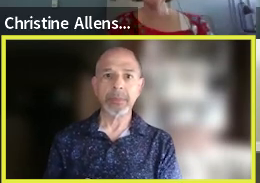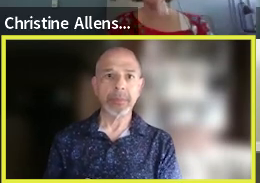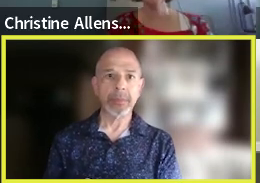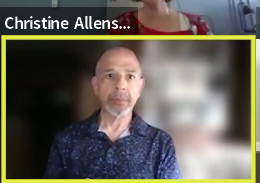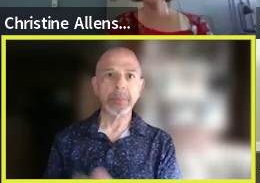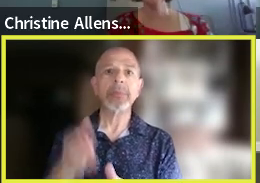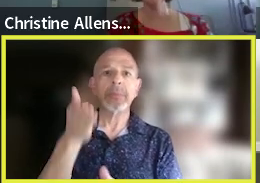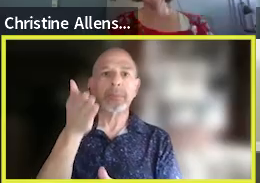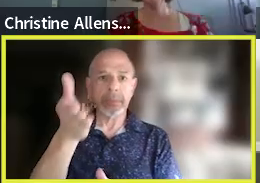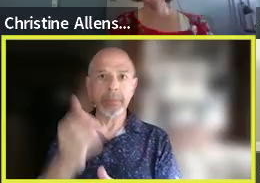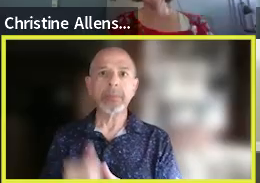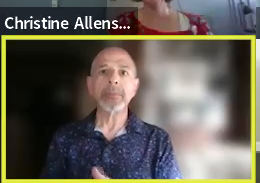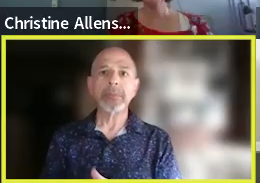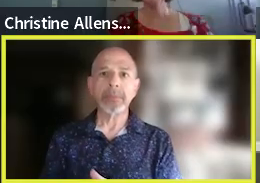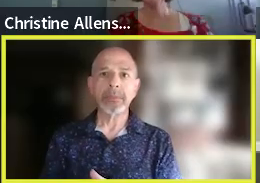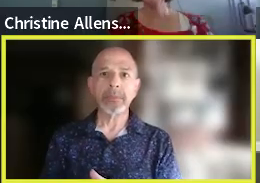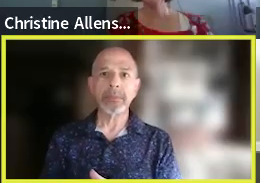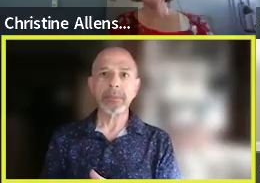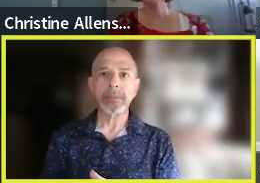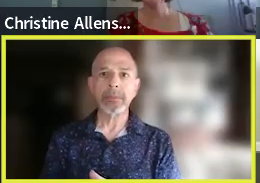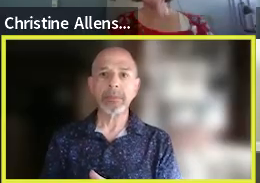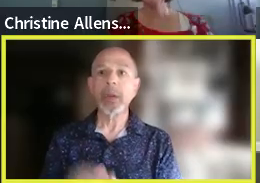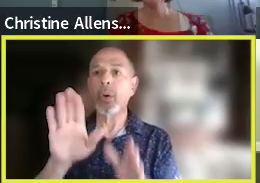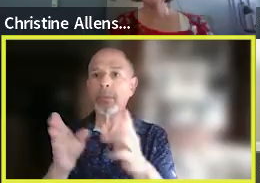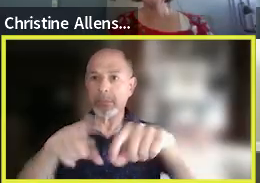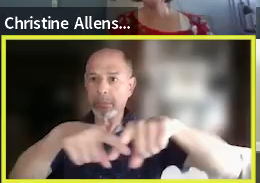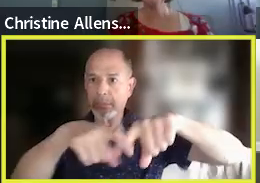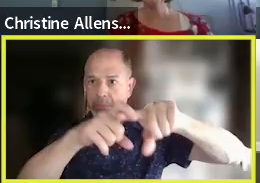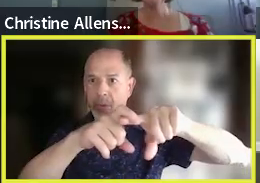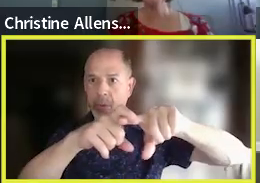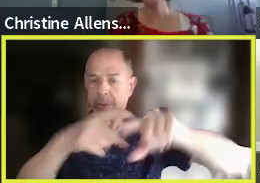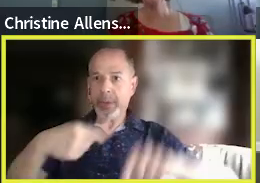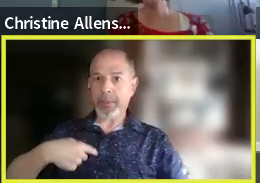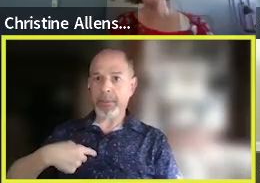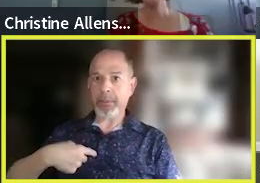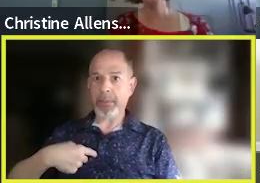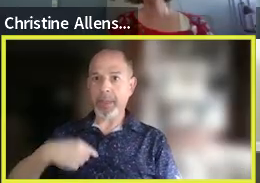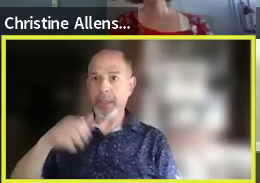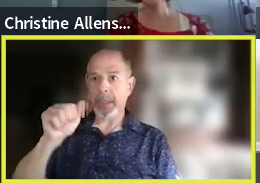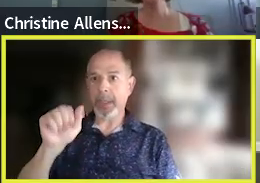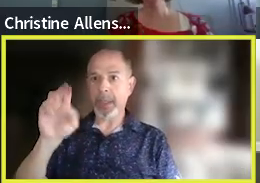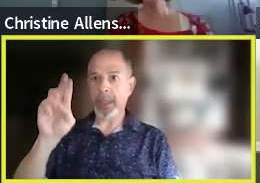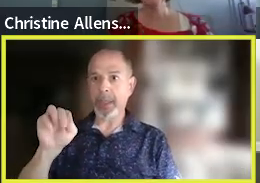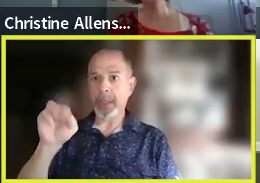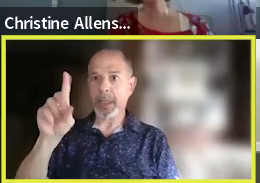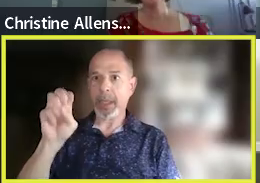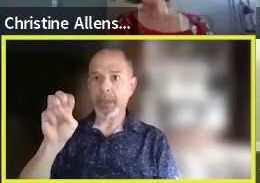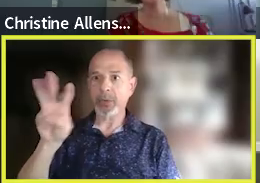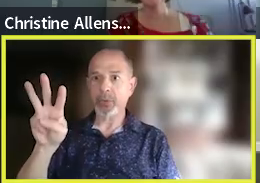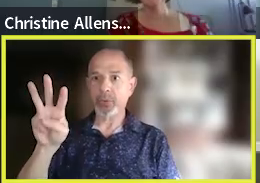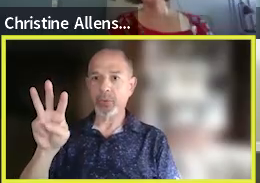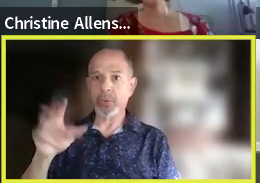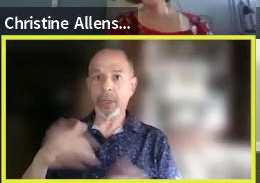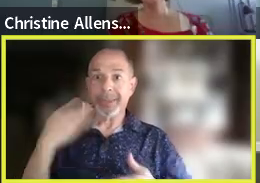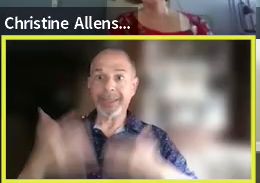really, no one can see my face, which I don't understand. But I just want to say I am very excited for the next year's conference.